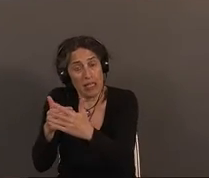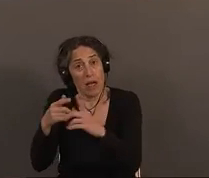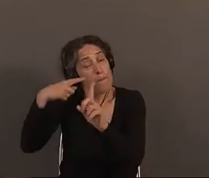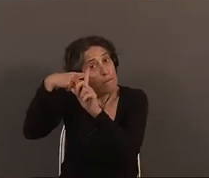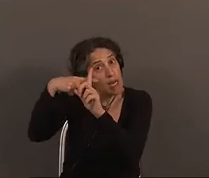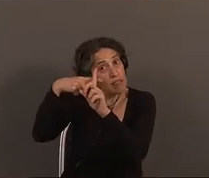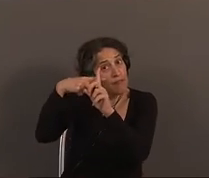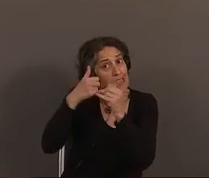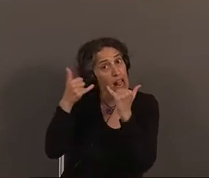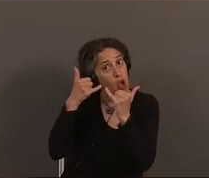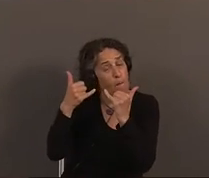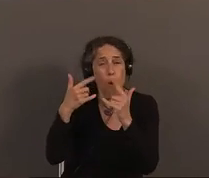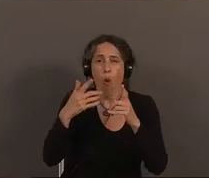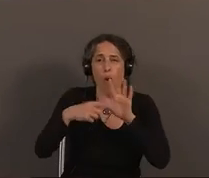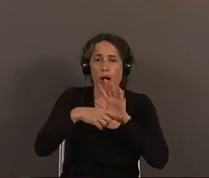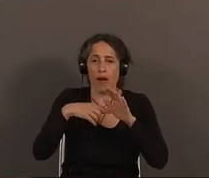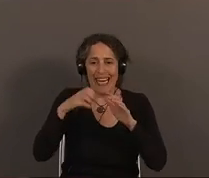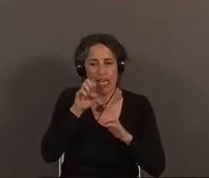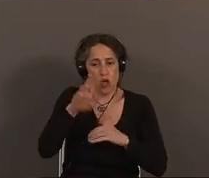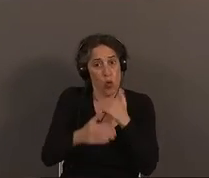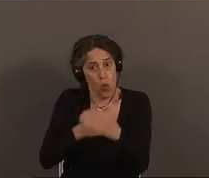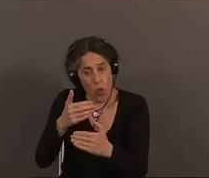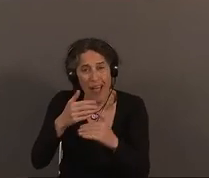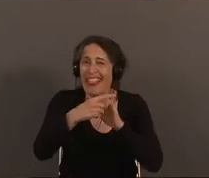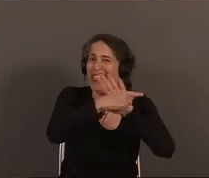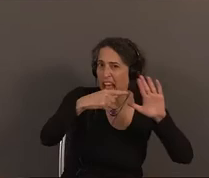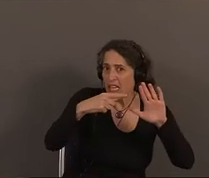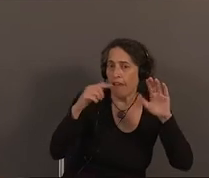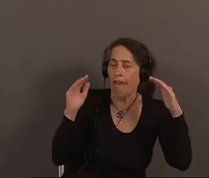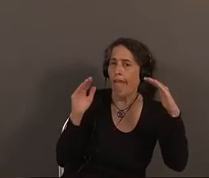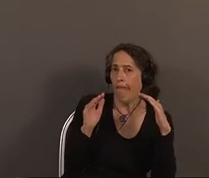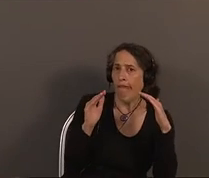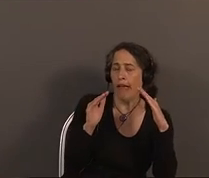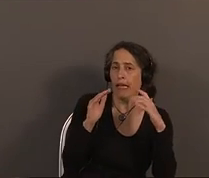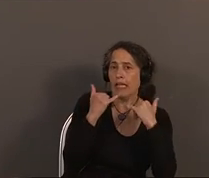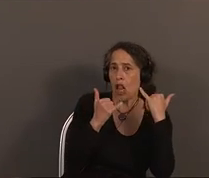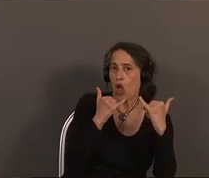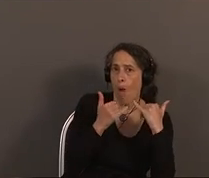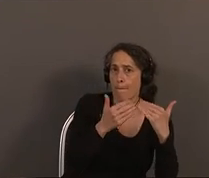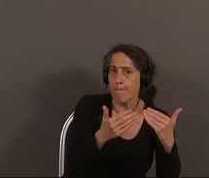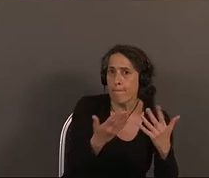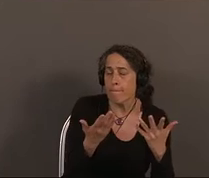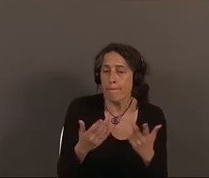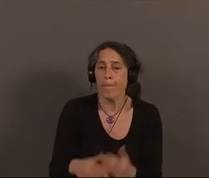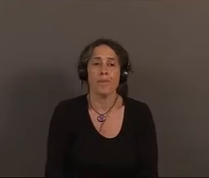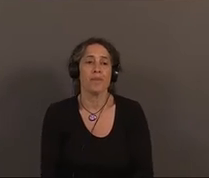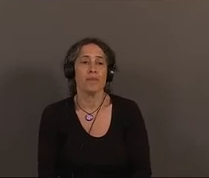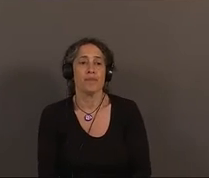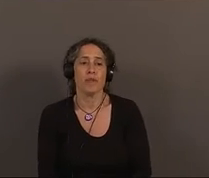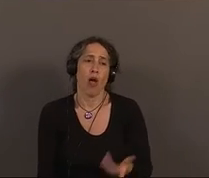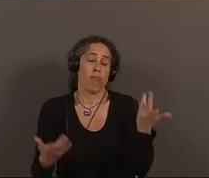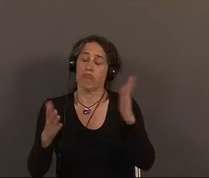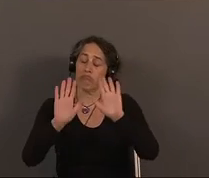industry, or on the contrary, does it restrict its development? No, on the contrary. I mean, it's a no-brainer.